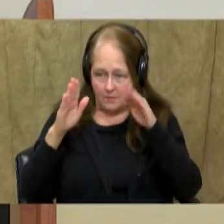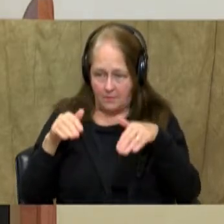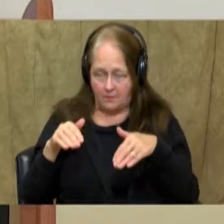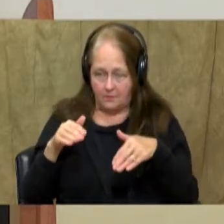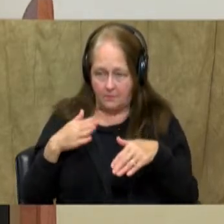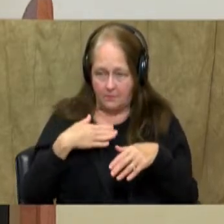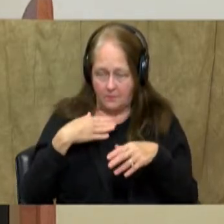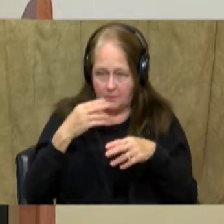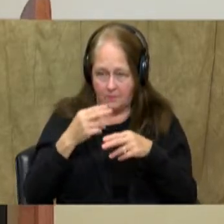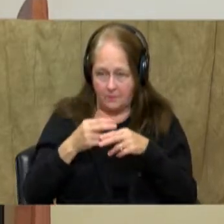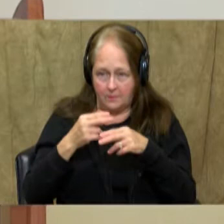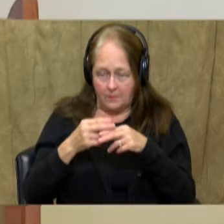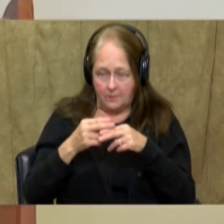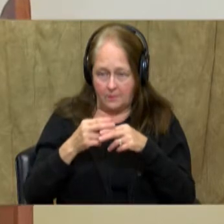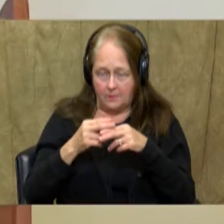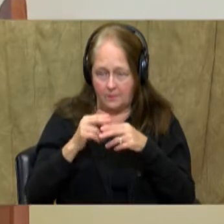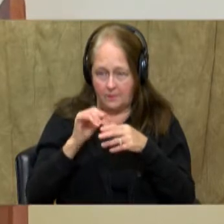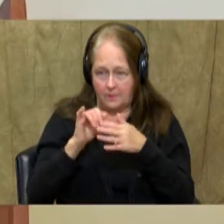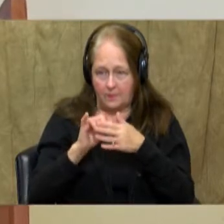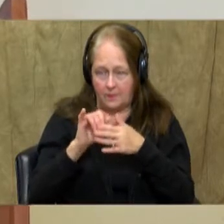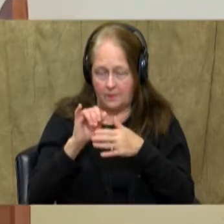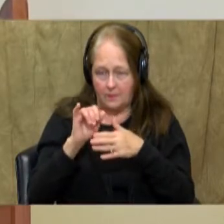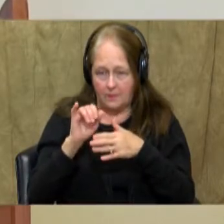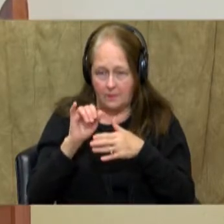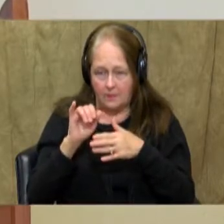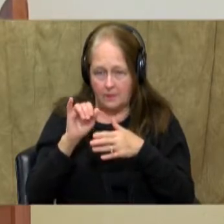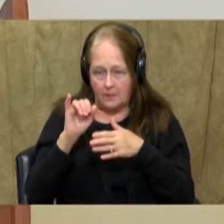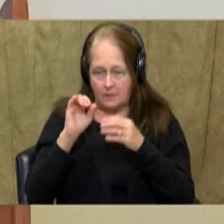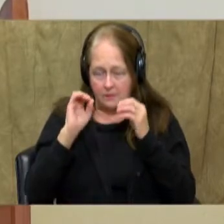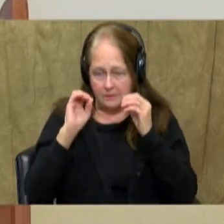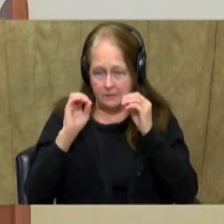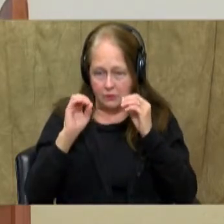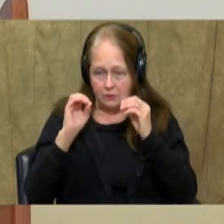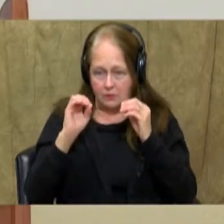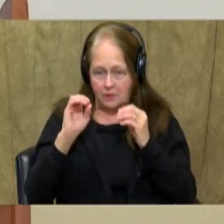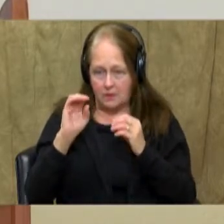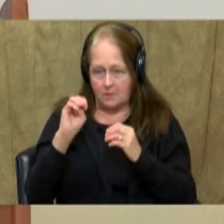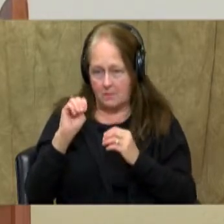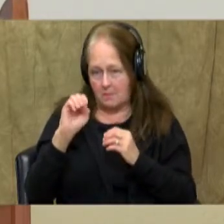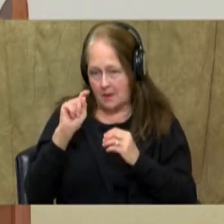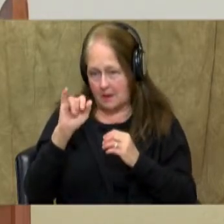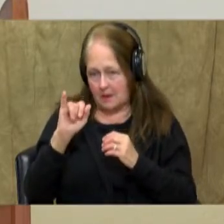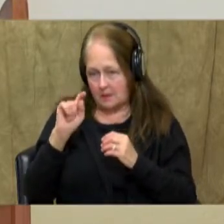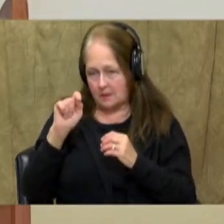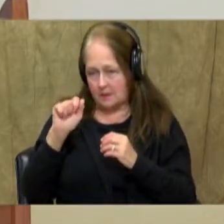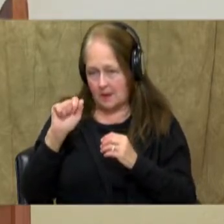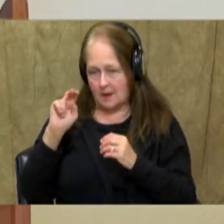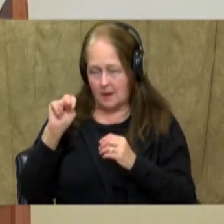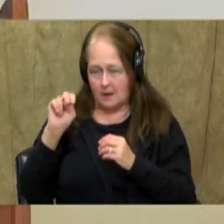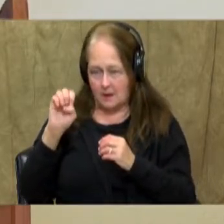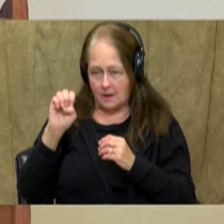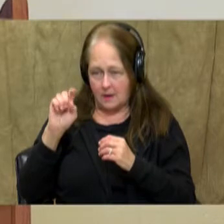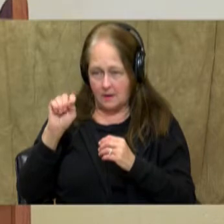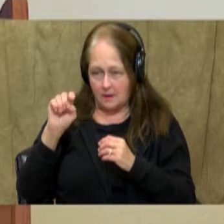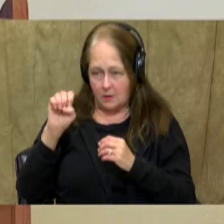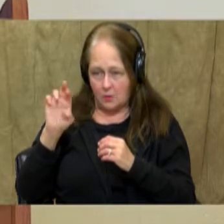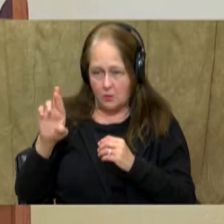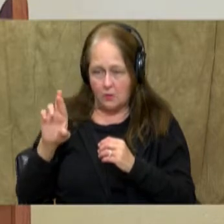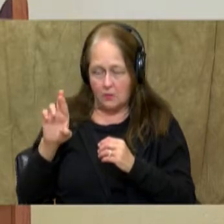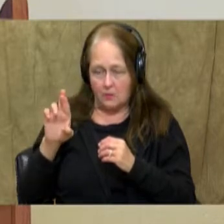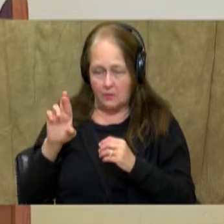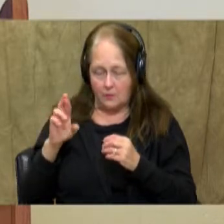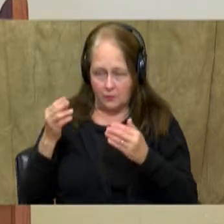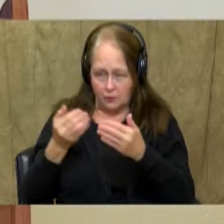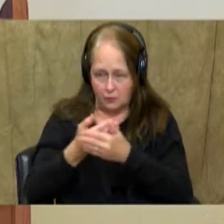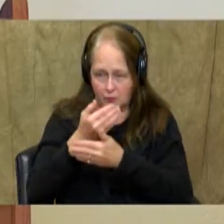is Ma'ati Tanetter, and I am a social studies teacher at Denton Magnet School of Technology. Now today, we are going to start a